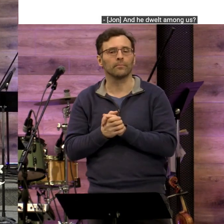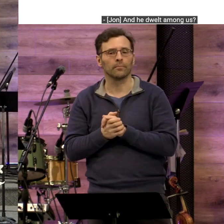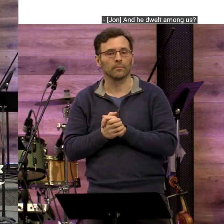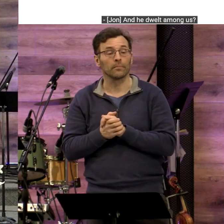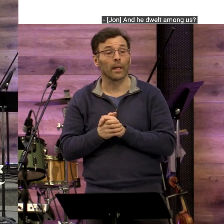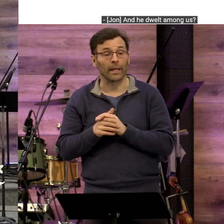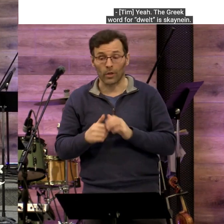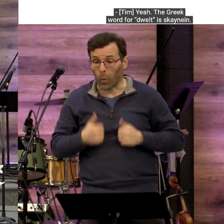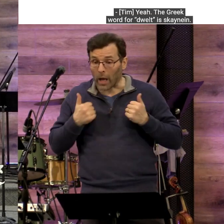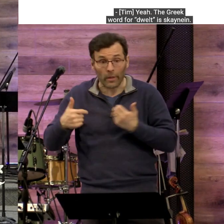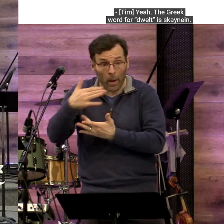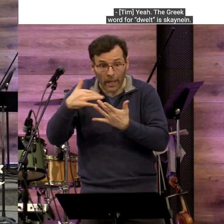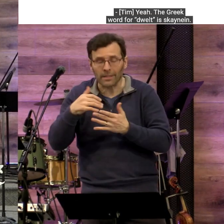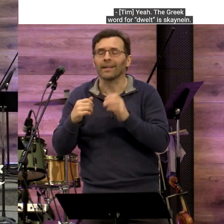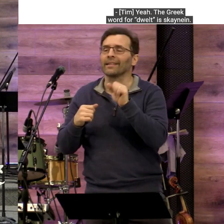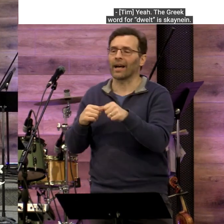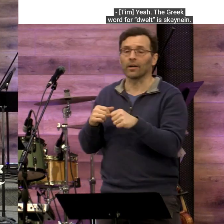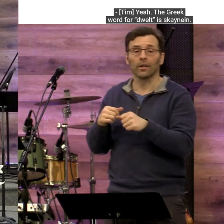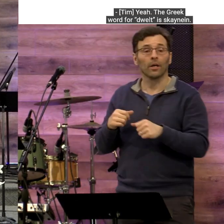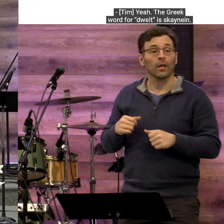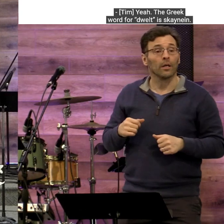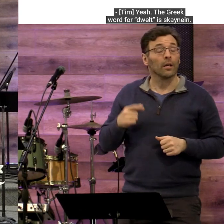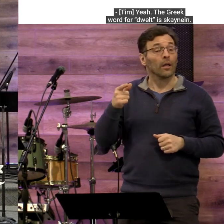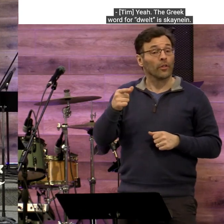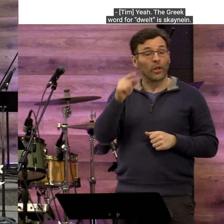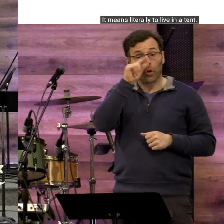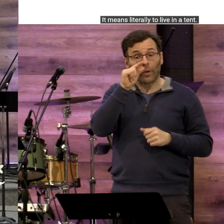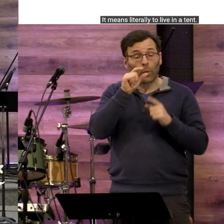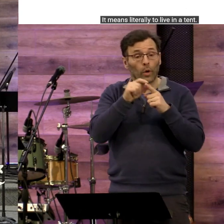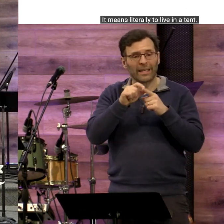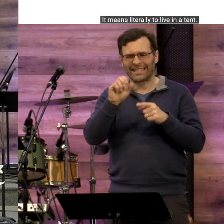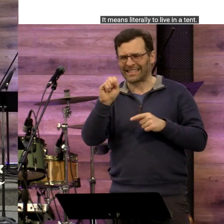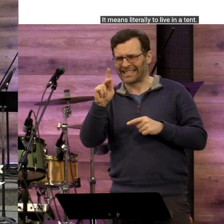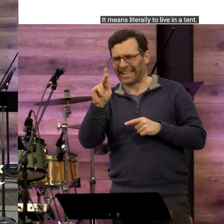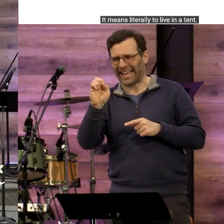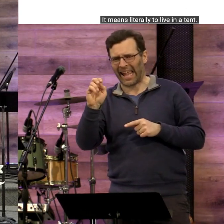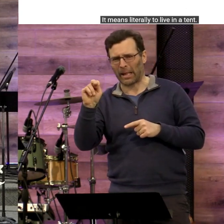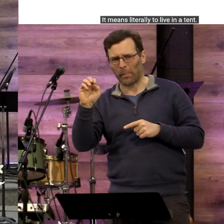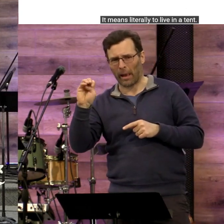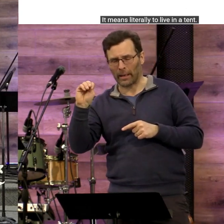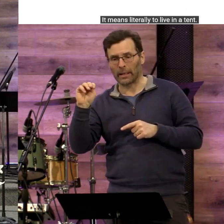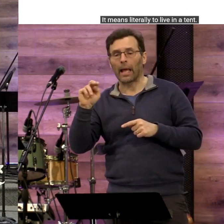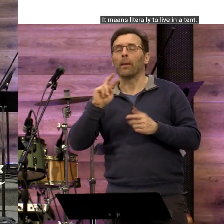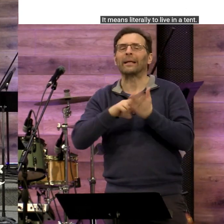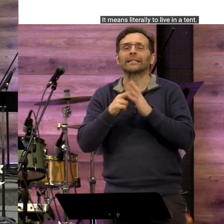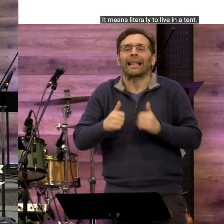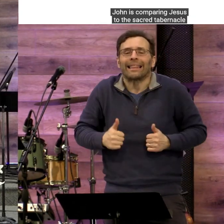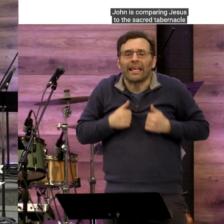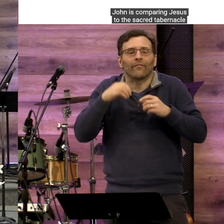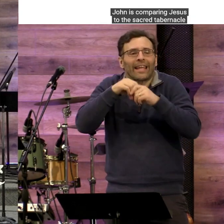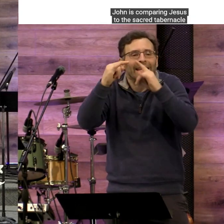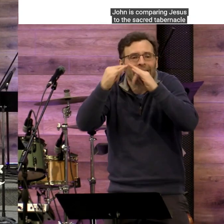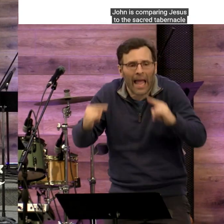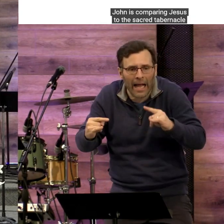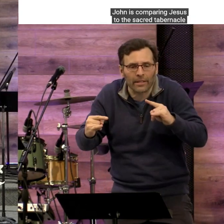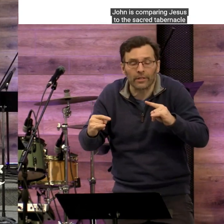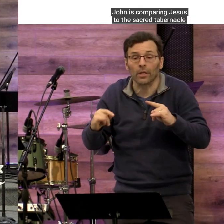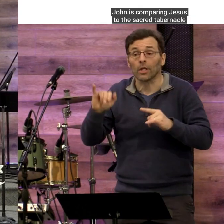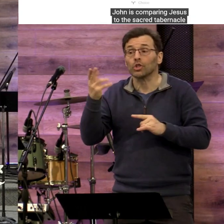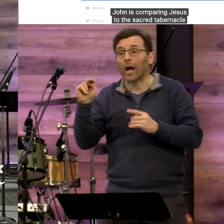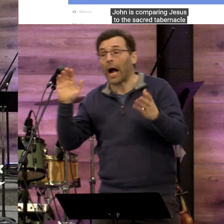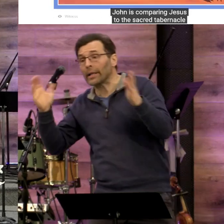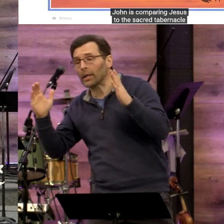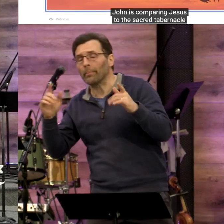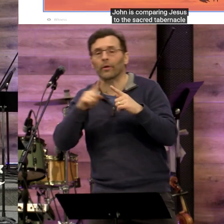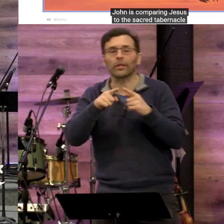dwelt among us? Yeah, the Greek word for dwelt is skenein. It means literally to live in a tent. John is comparing Jesus to